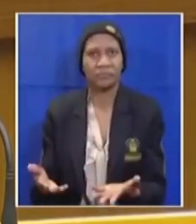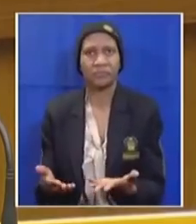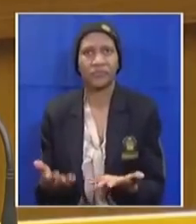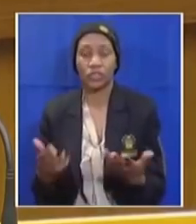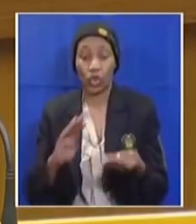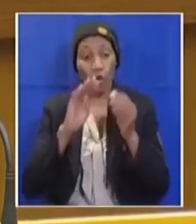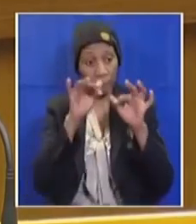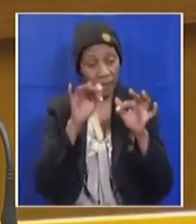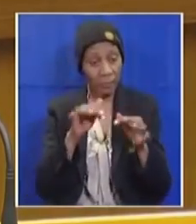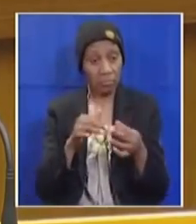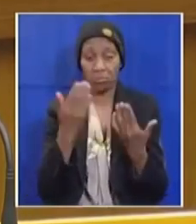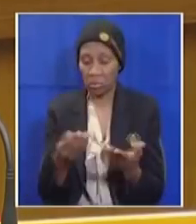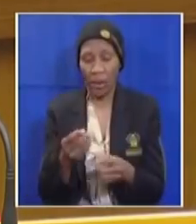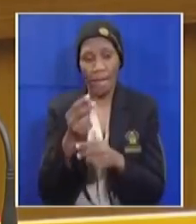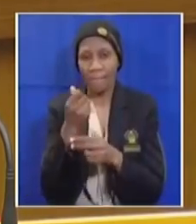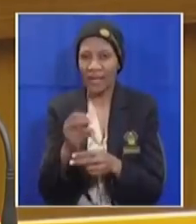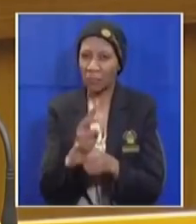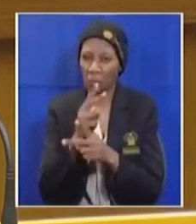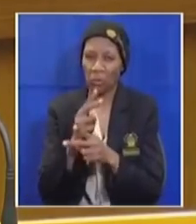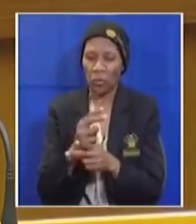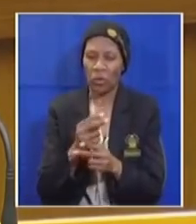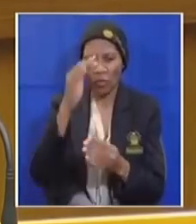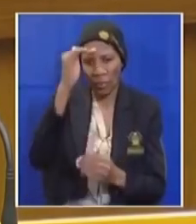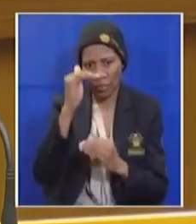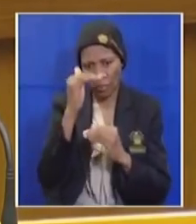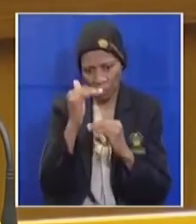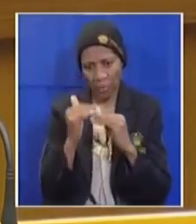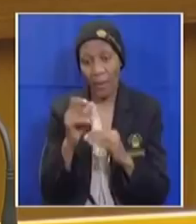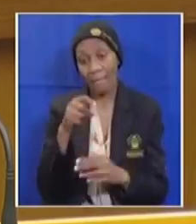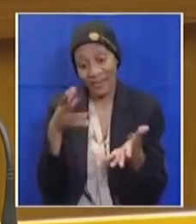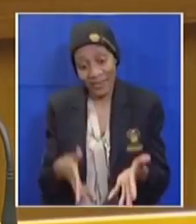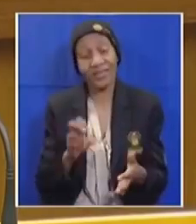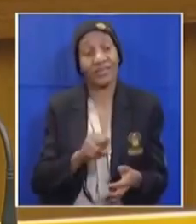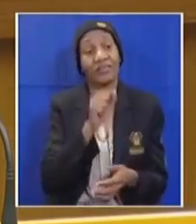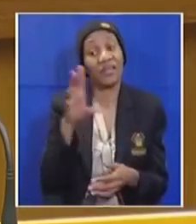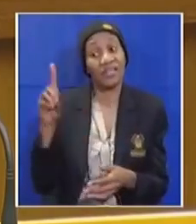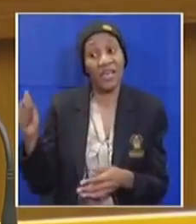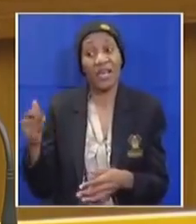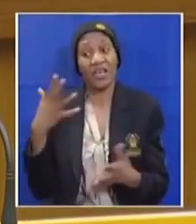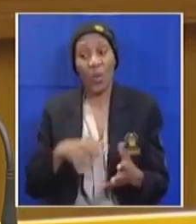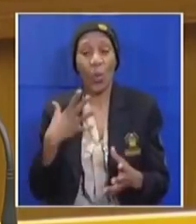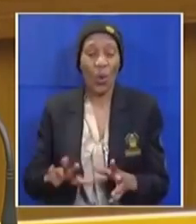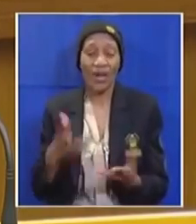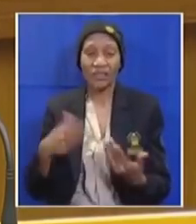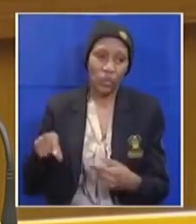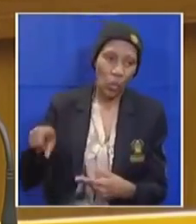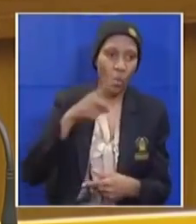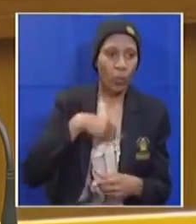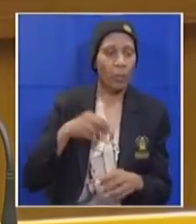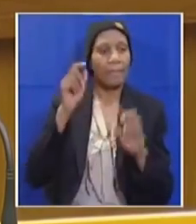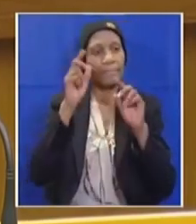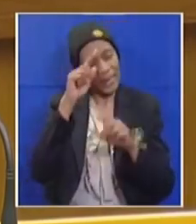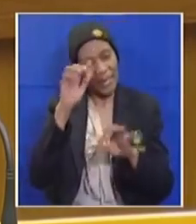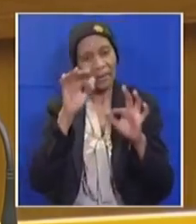society can get out of indebted. But the DA don't want our black people to be in debt. They want us to always